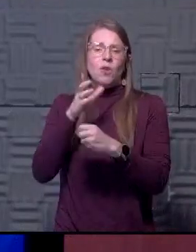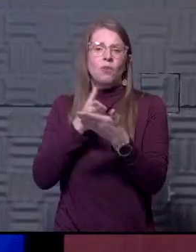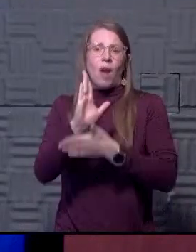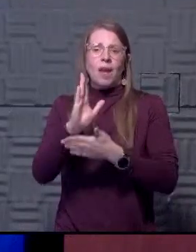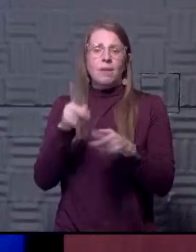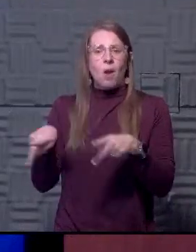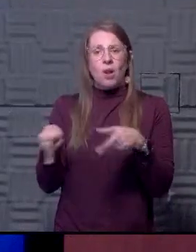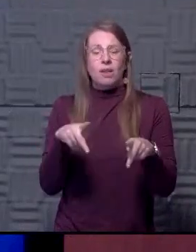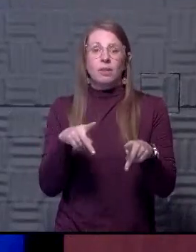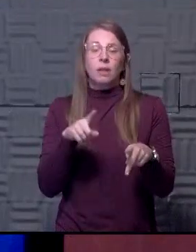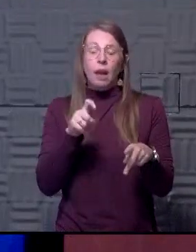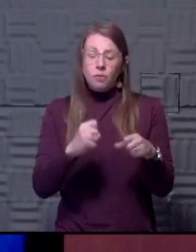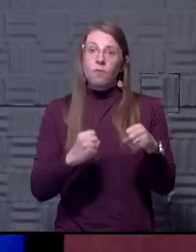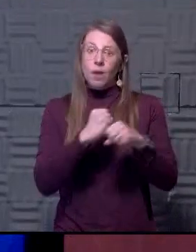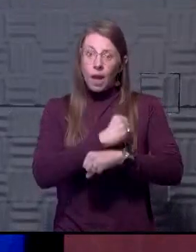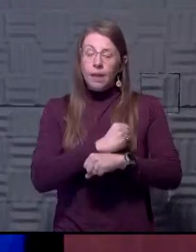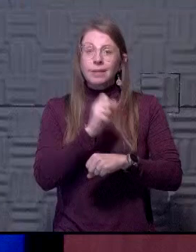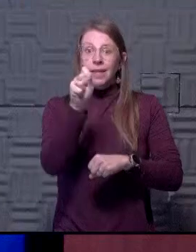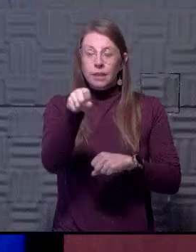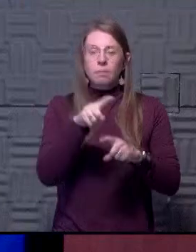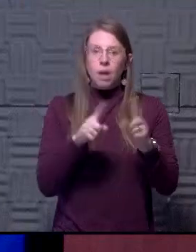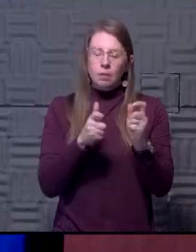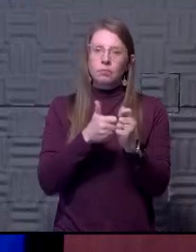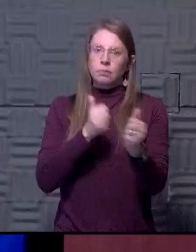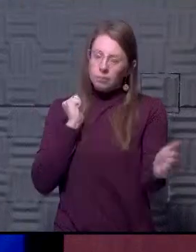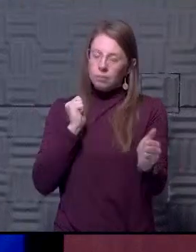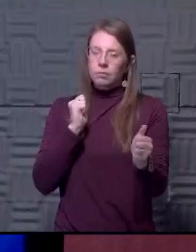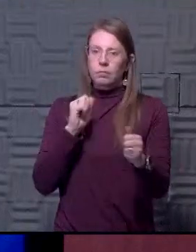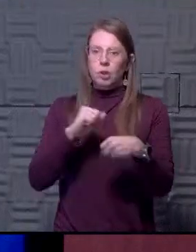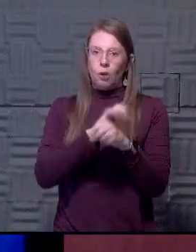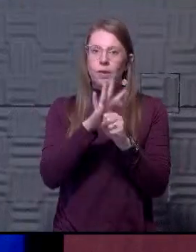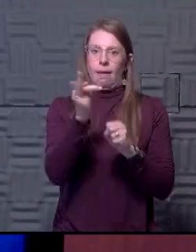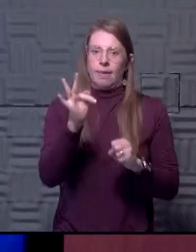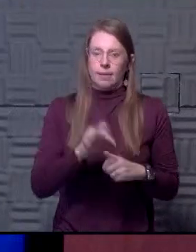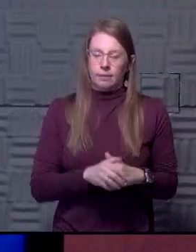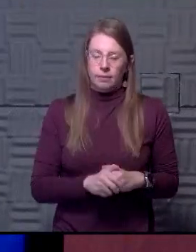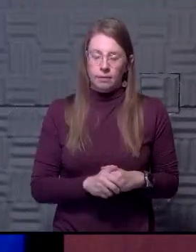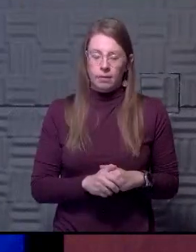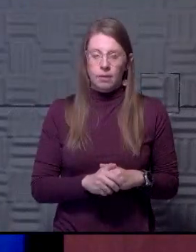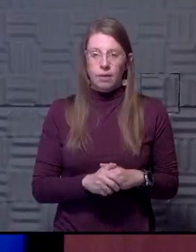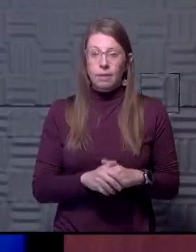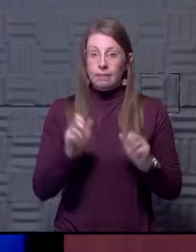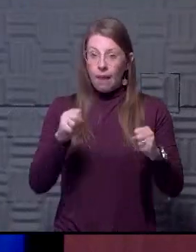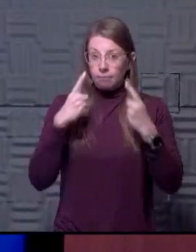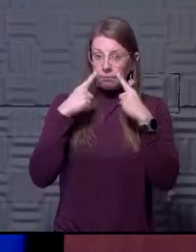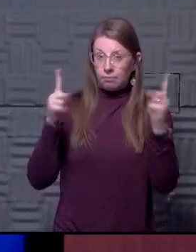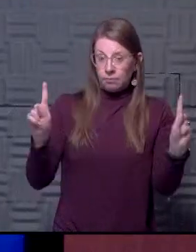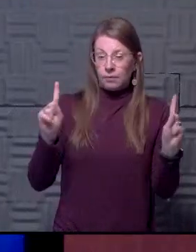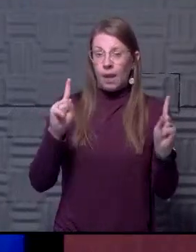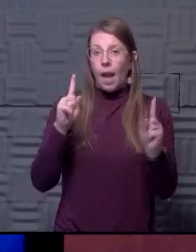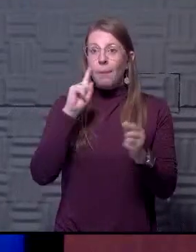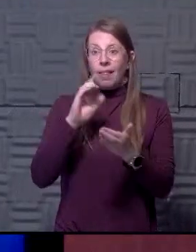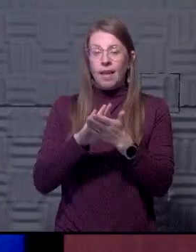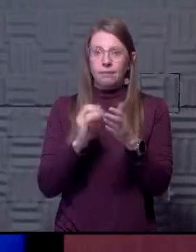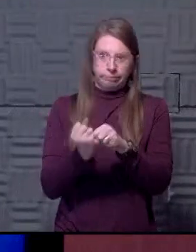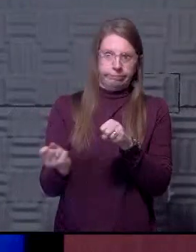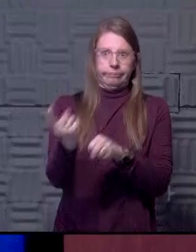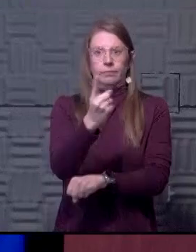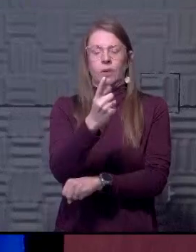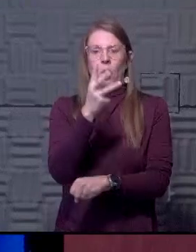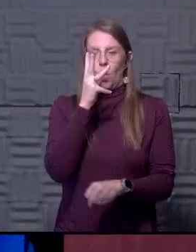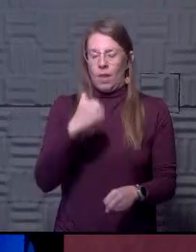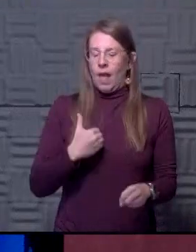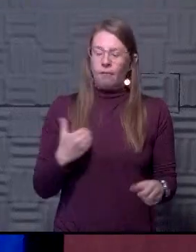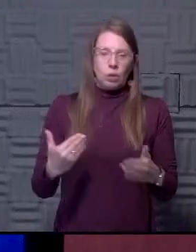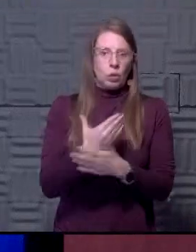for your right to party. And the fight is to stay away from COVID-19. And we can do that because I really believe that this time next year we'll be having a pretty big